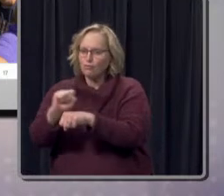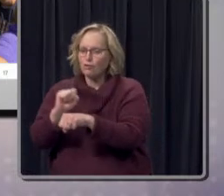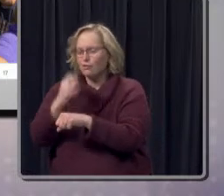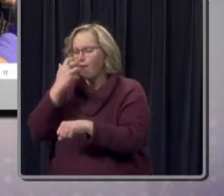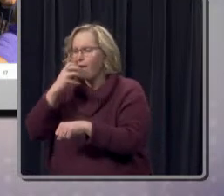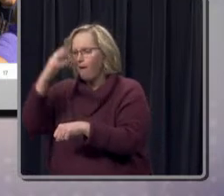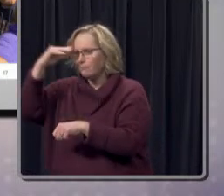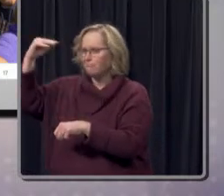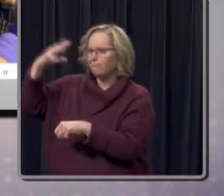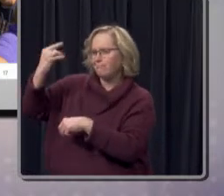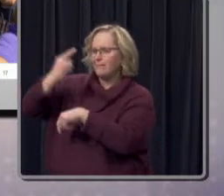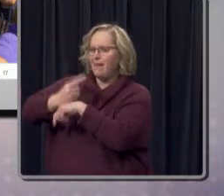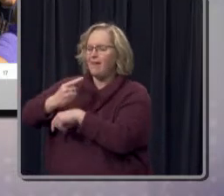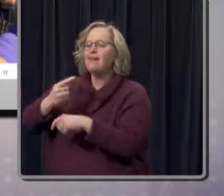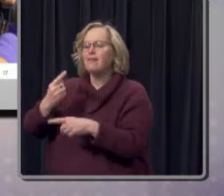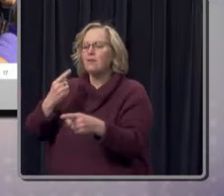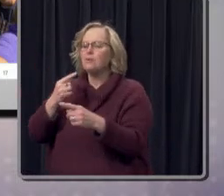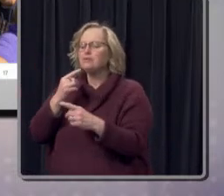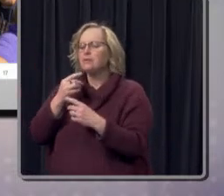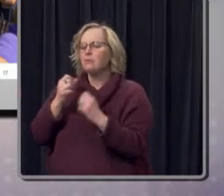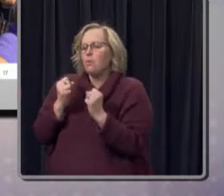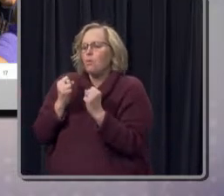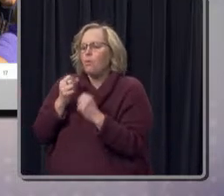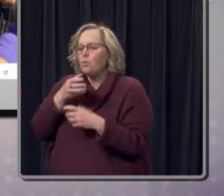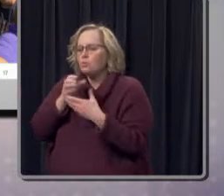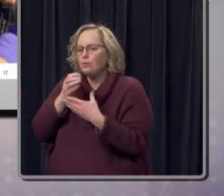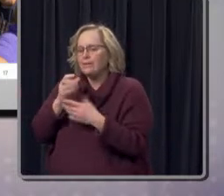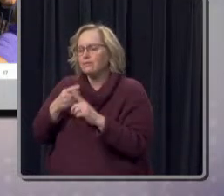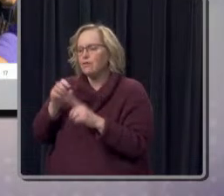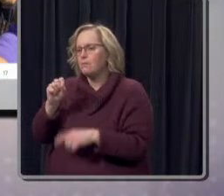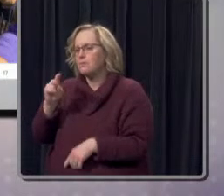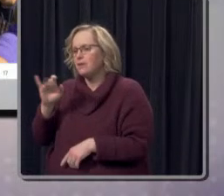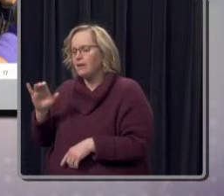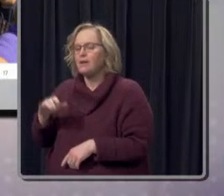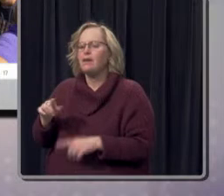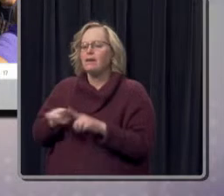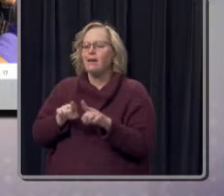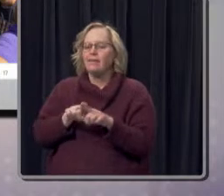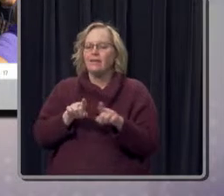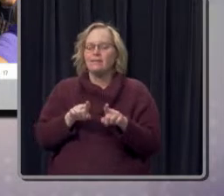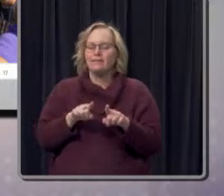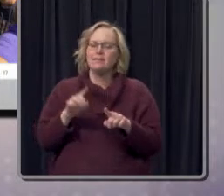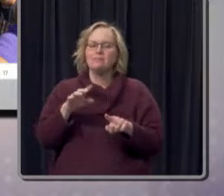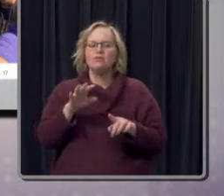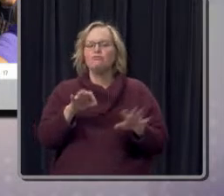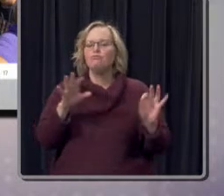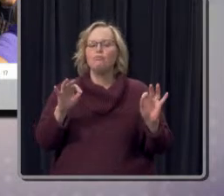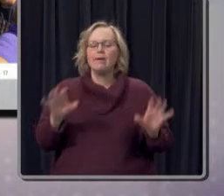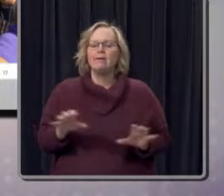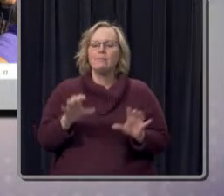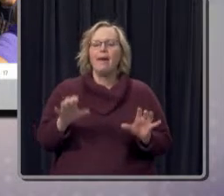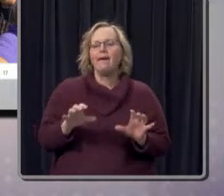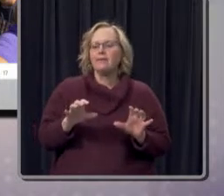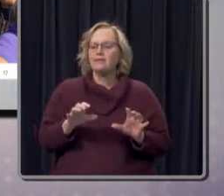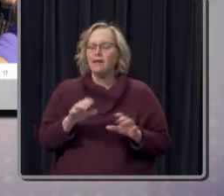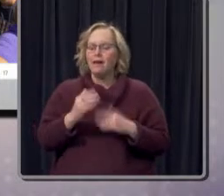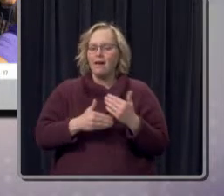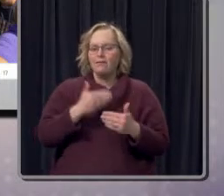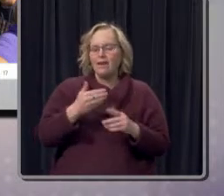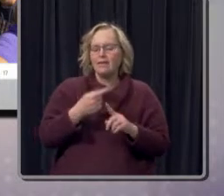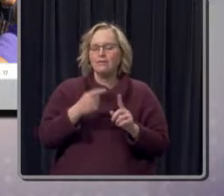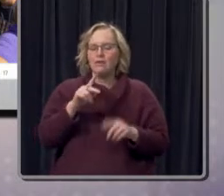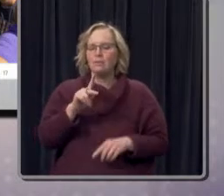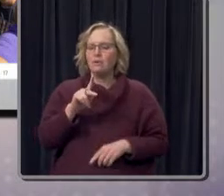from Sonic, and also had some random acts of kindness happening out at Quick Trip, as well as our district copy